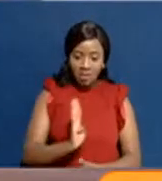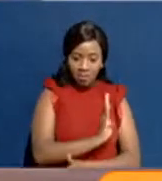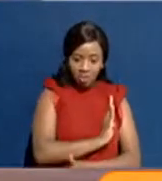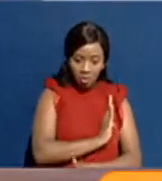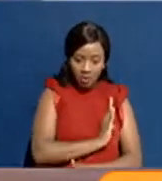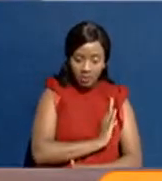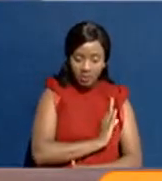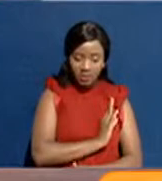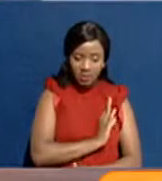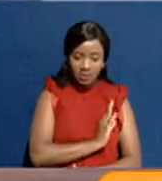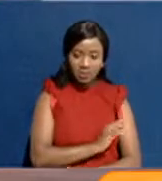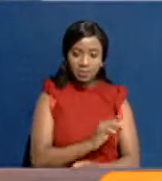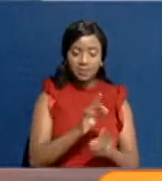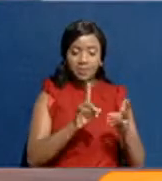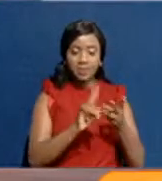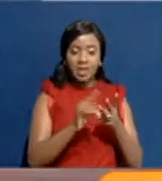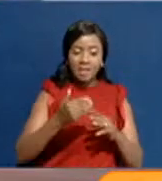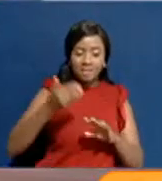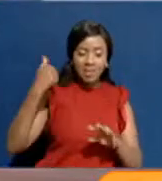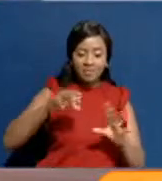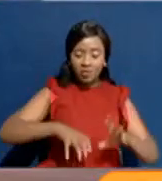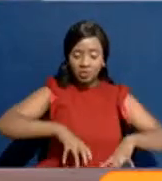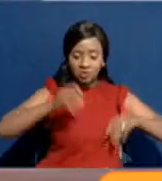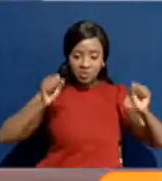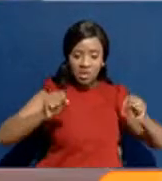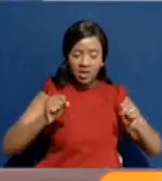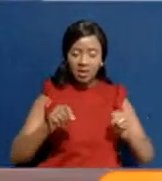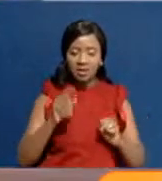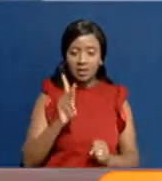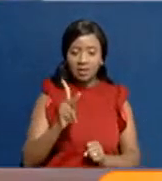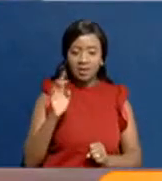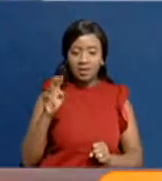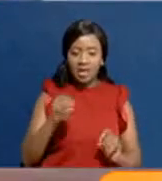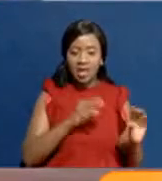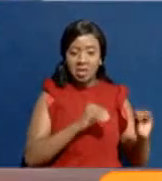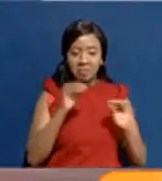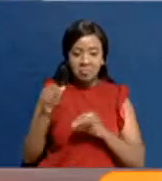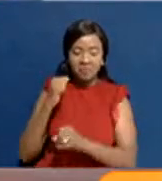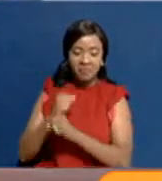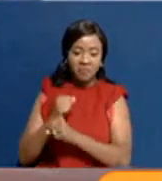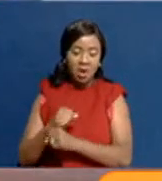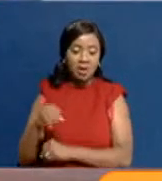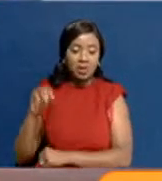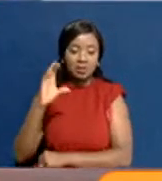KEMSA. The chair, who was then Kembe Gitura, was in fact moved to the Communication Authority. Mm-hmm.